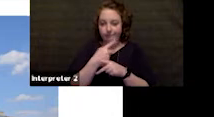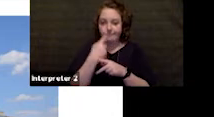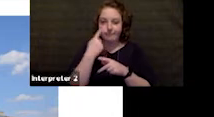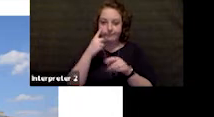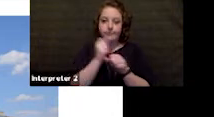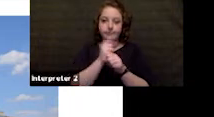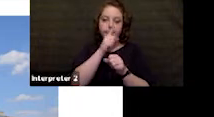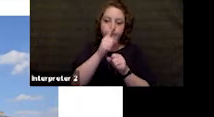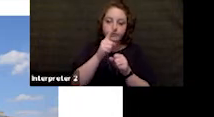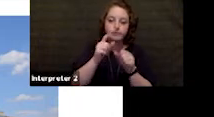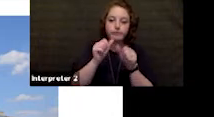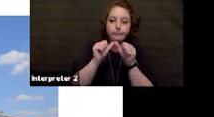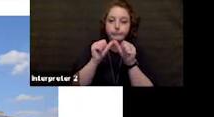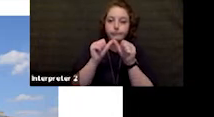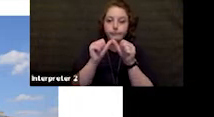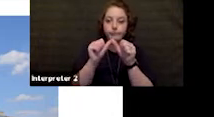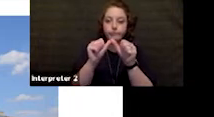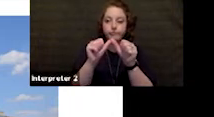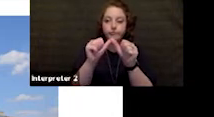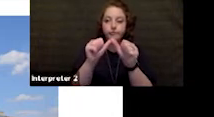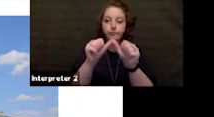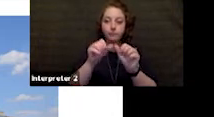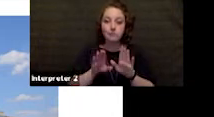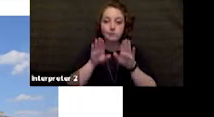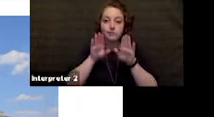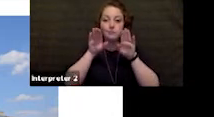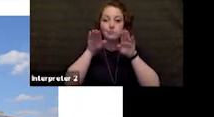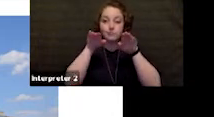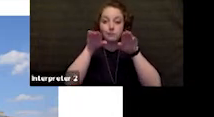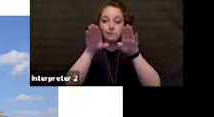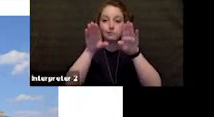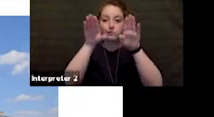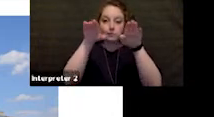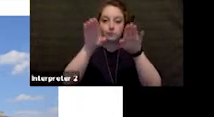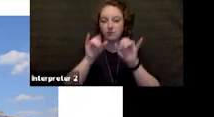with how costs have risen historically.